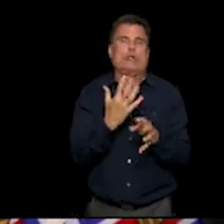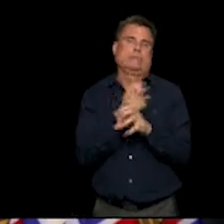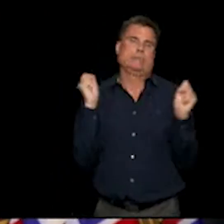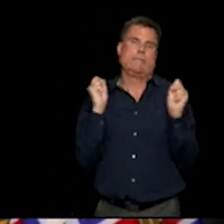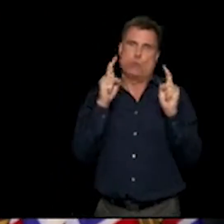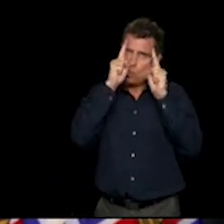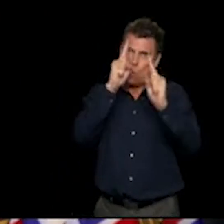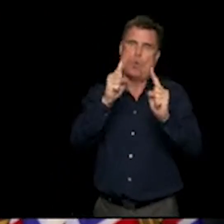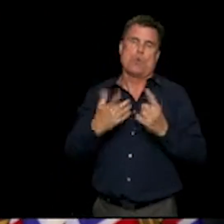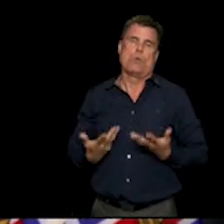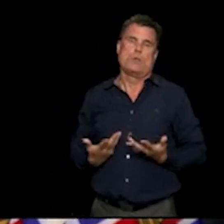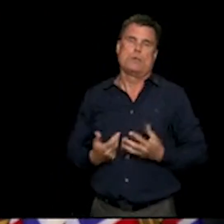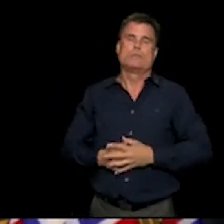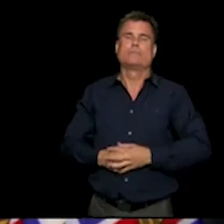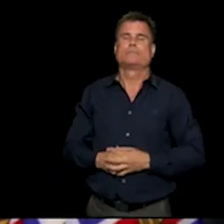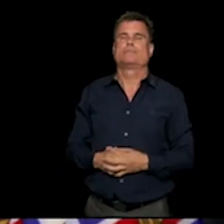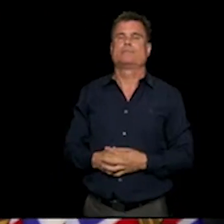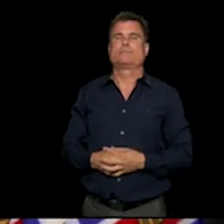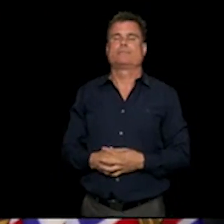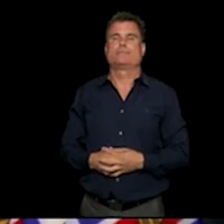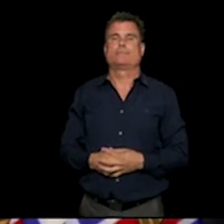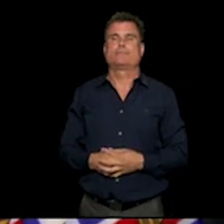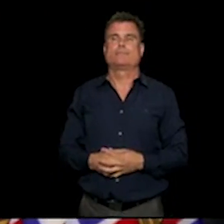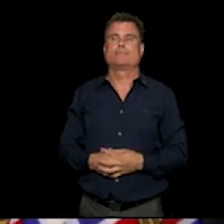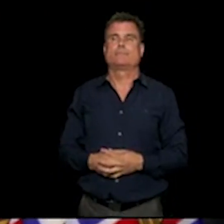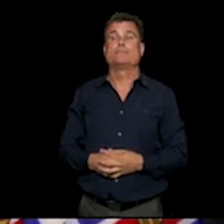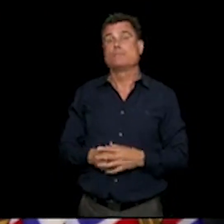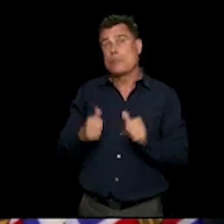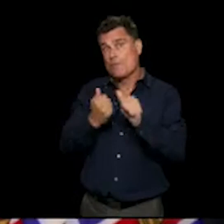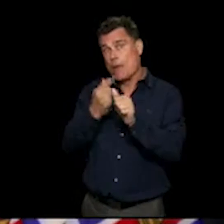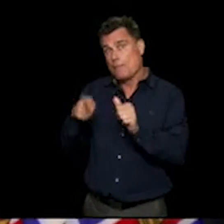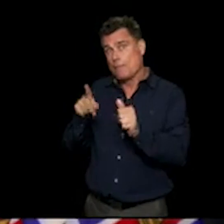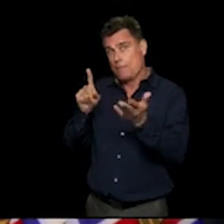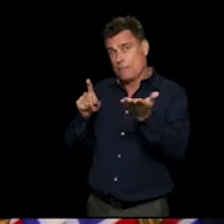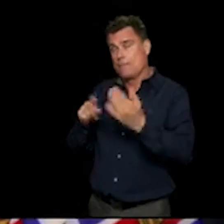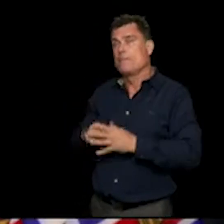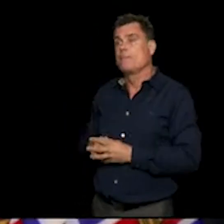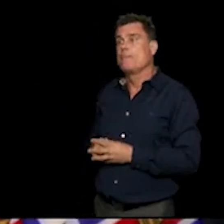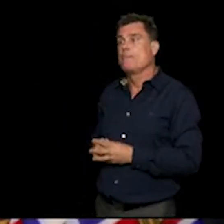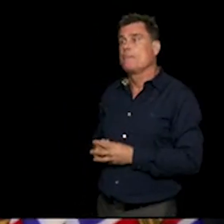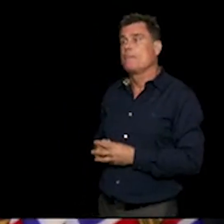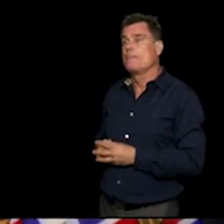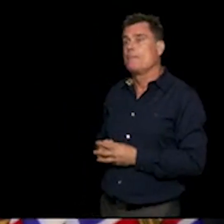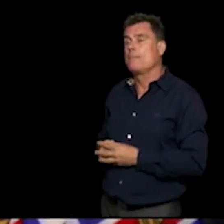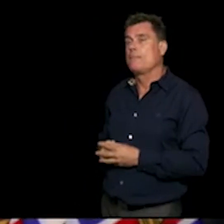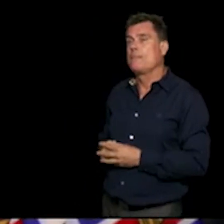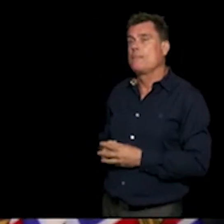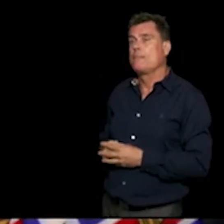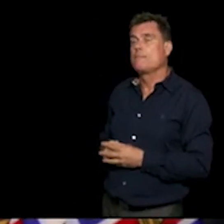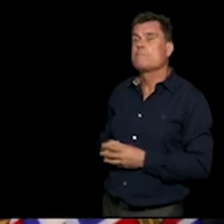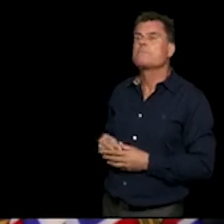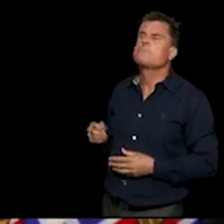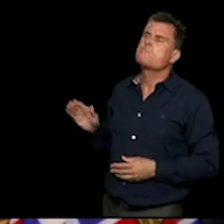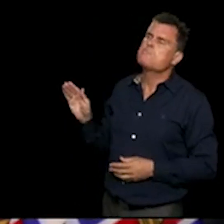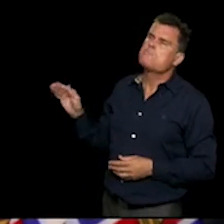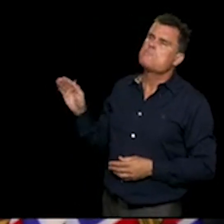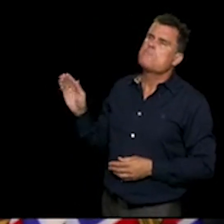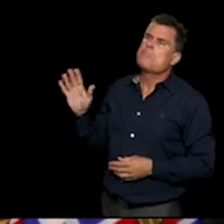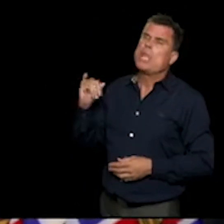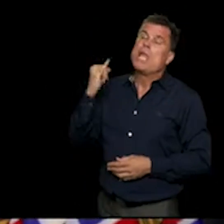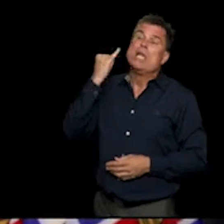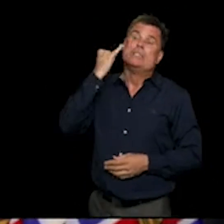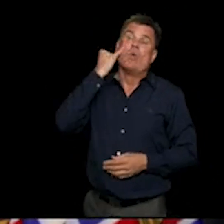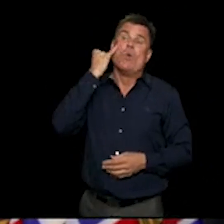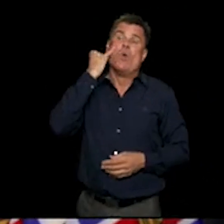September. Marcella, do you have a follow-up? Just, I guess, what backup plans or what safety protocols are in